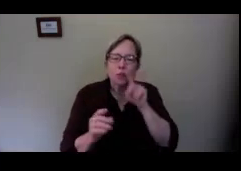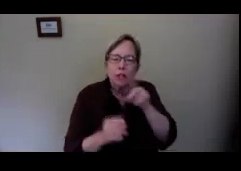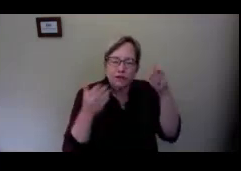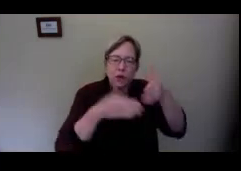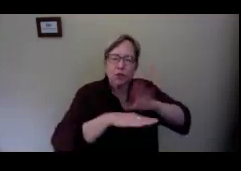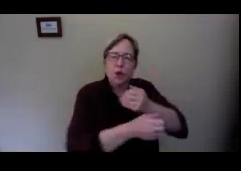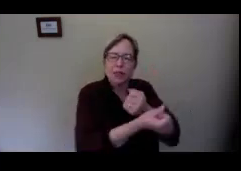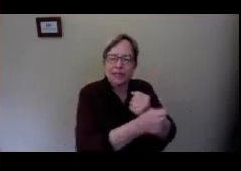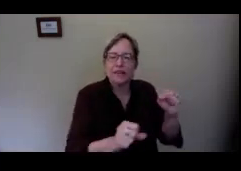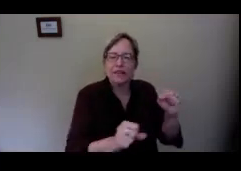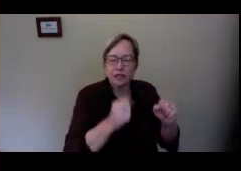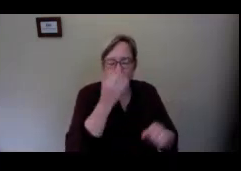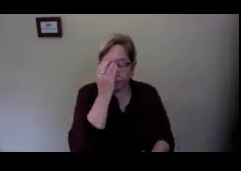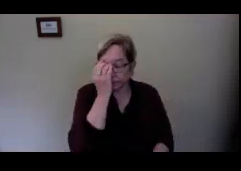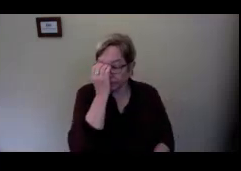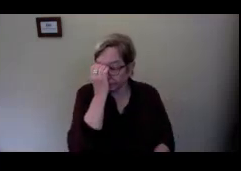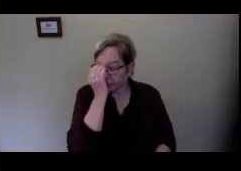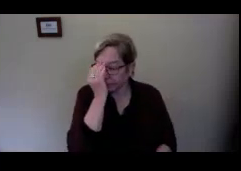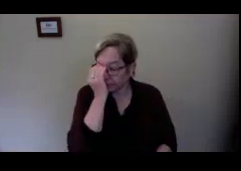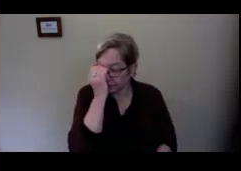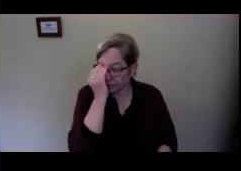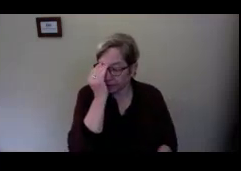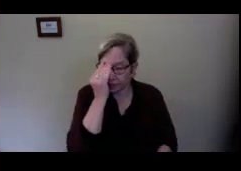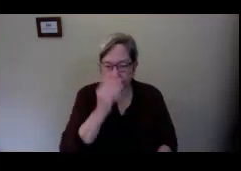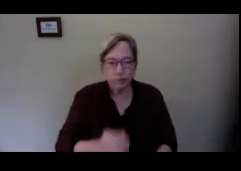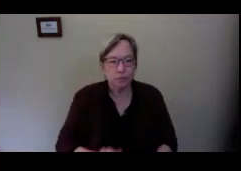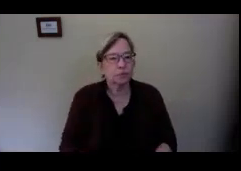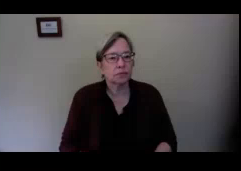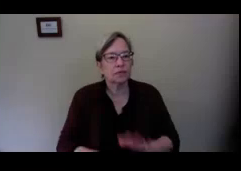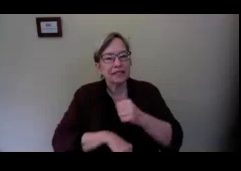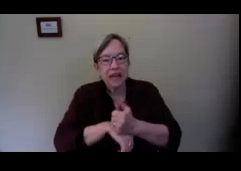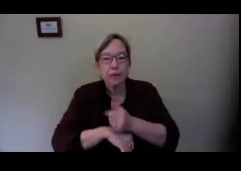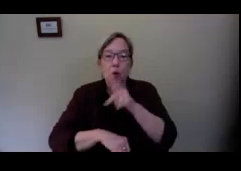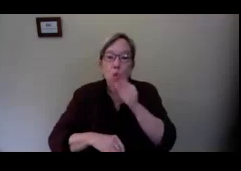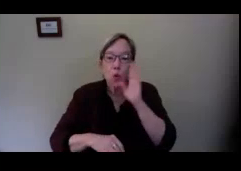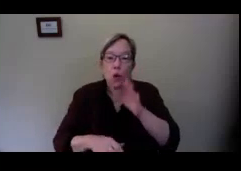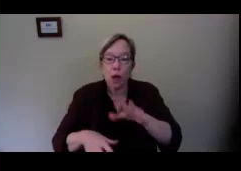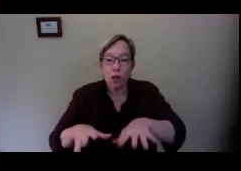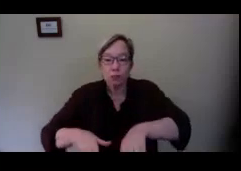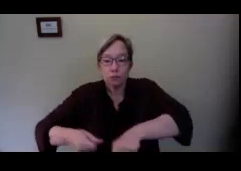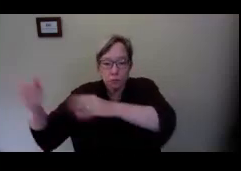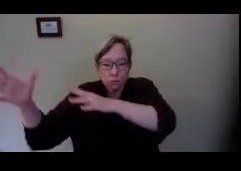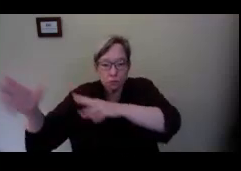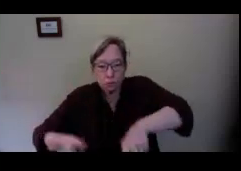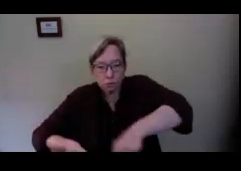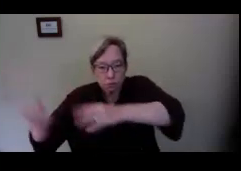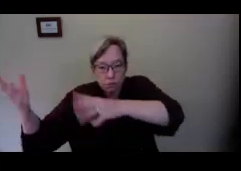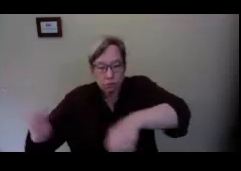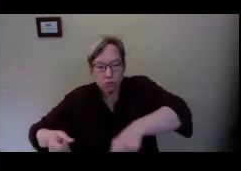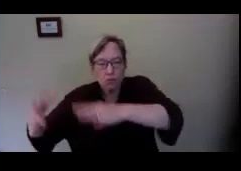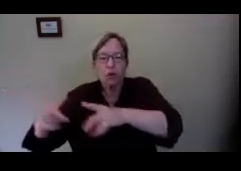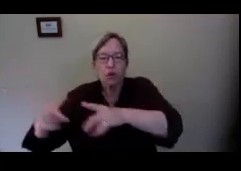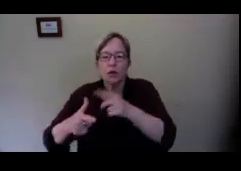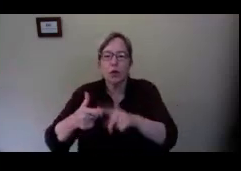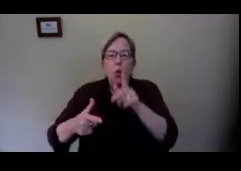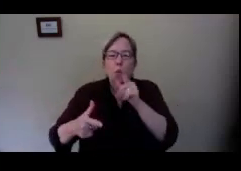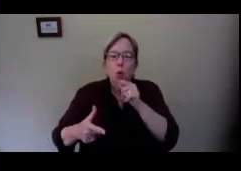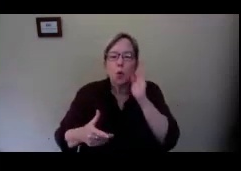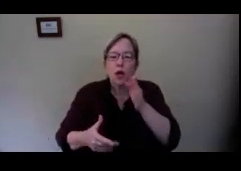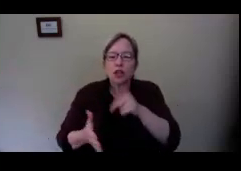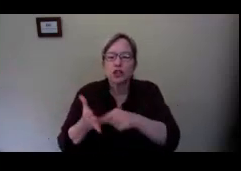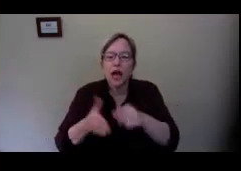the safety of the situation. So establish who will do the removal, establish who will check the progress and how often, and it's